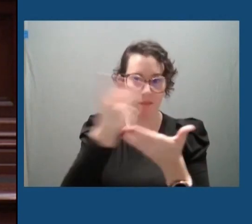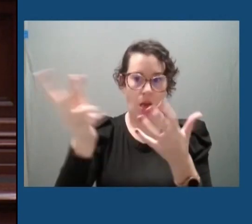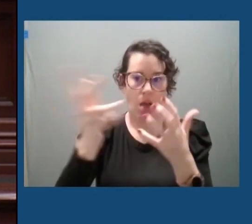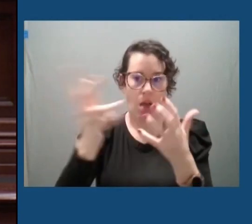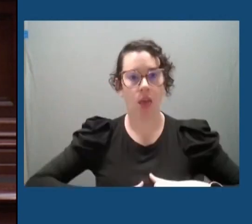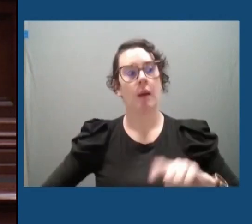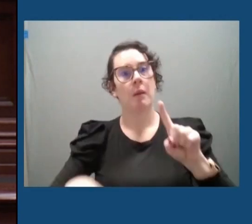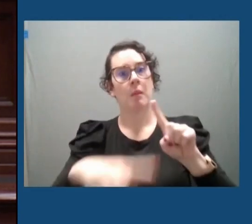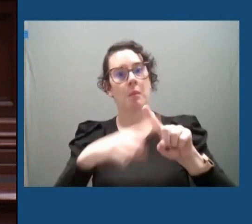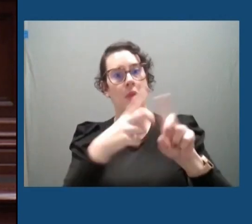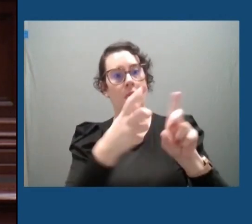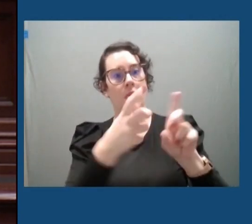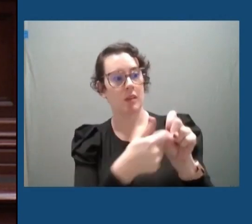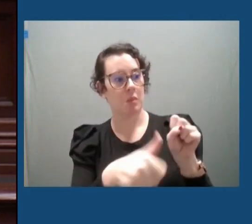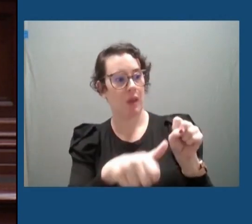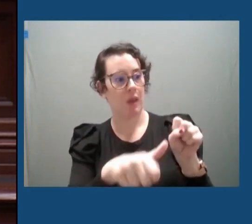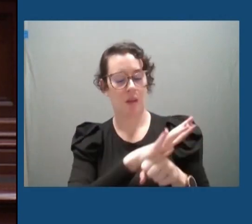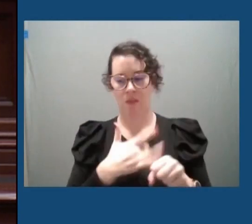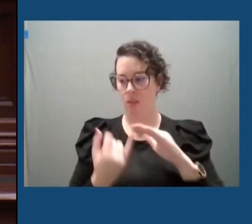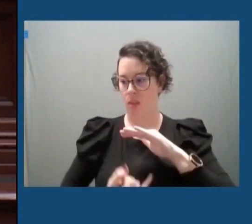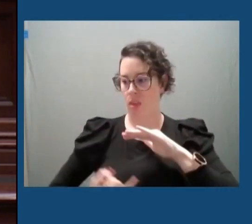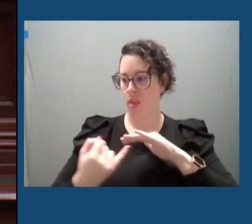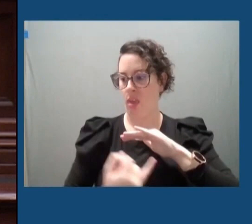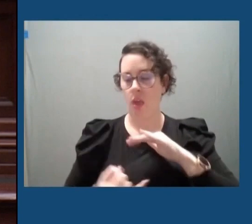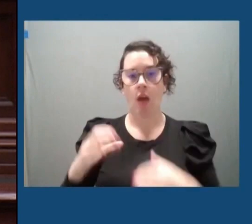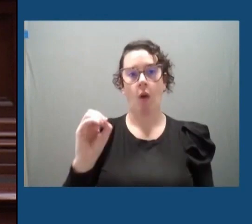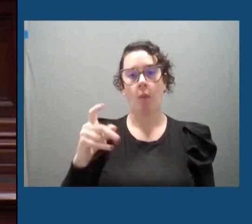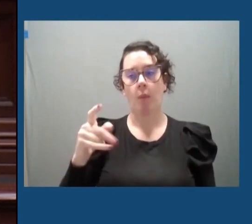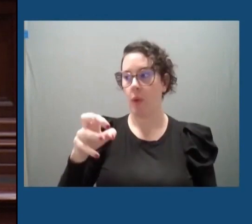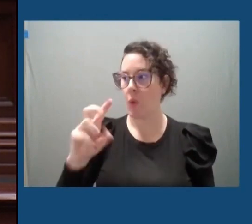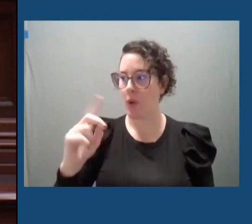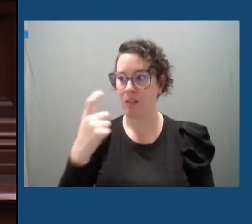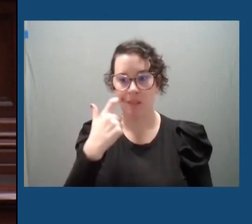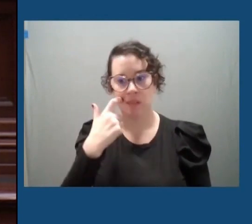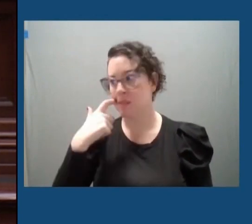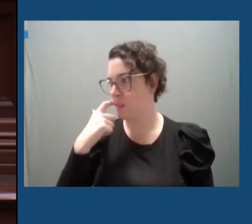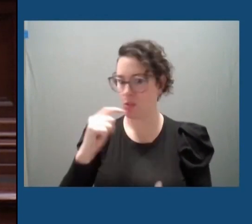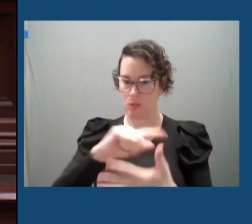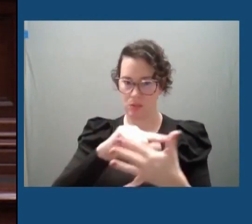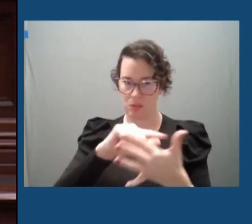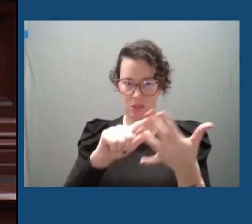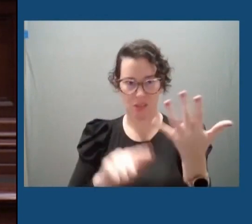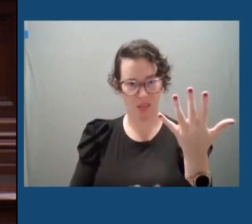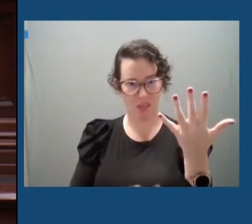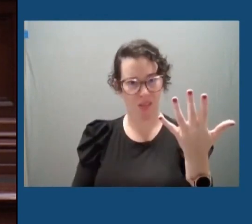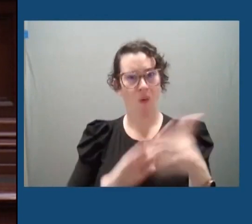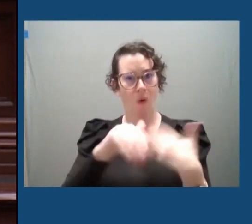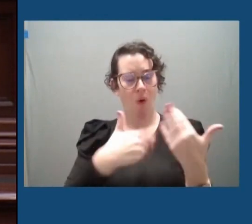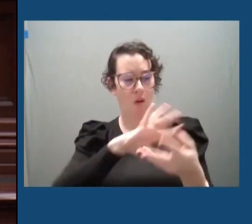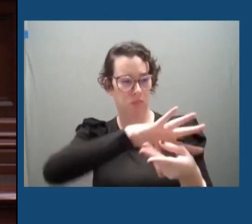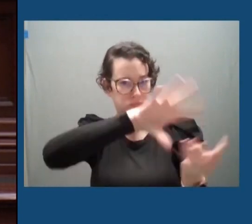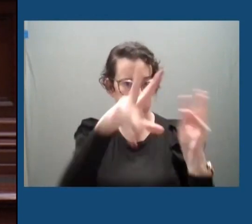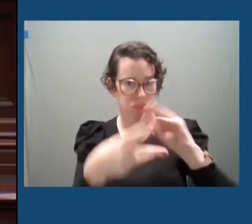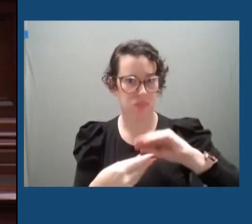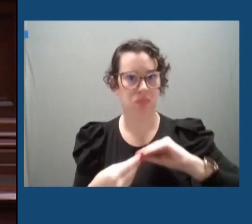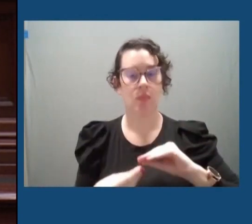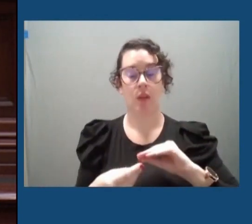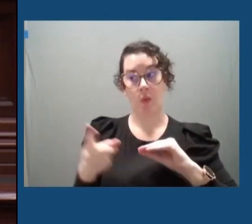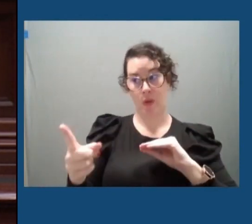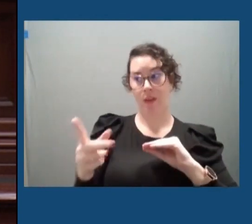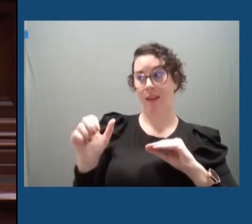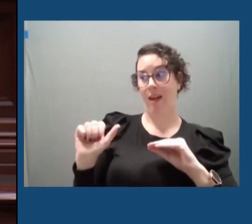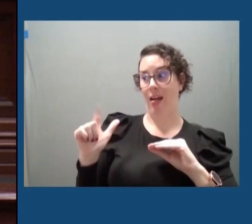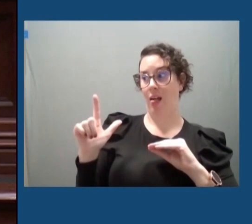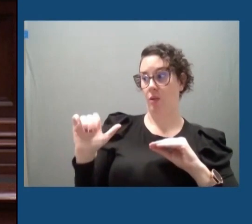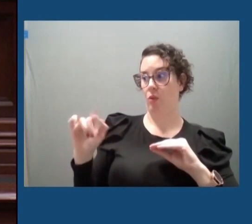isolation, opioid addiction, and the toxic algorithms that govern social media. It's no